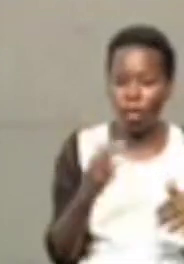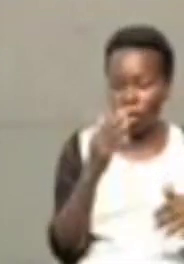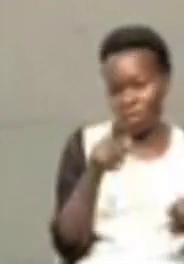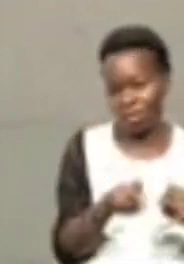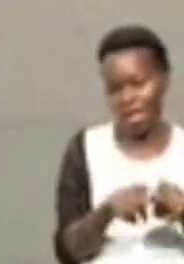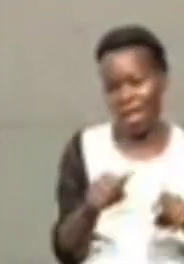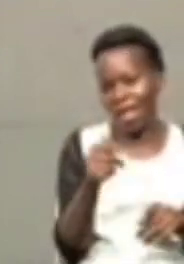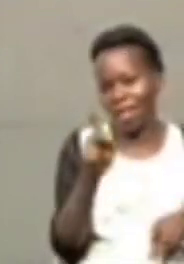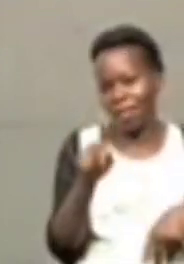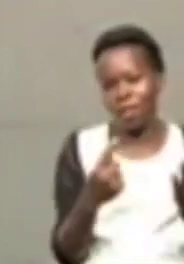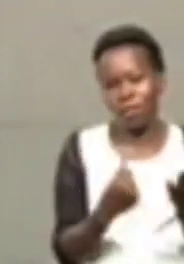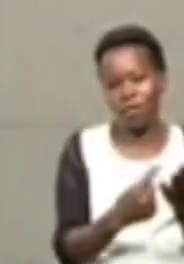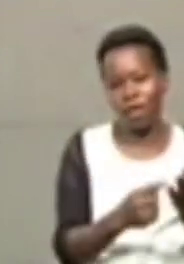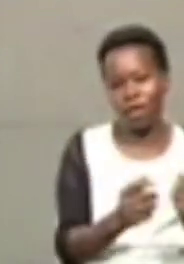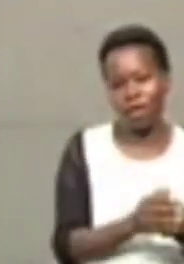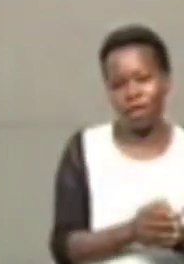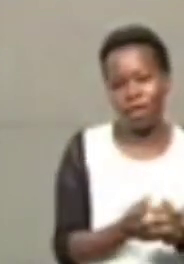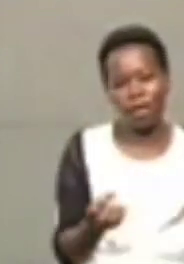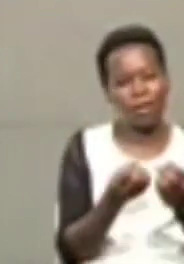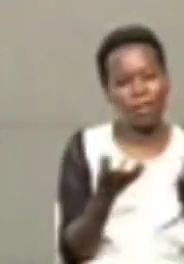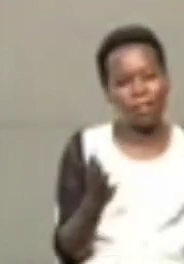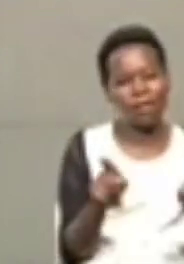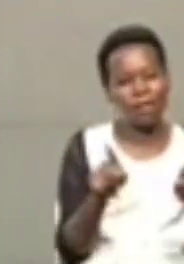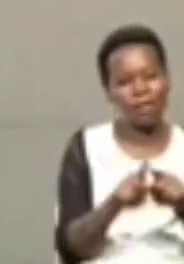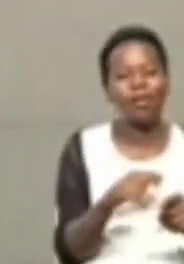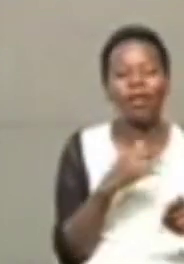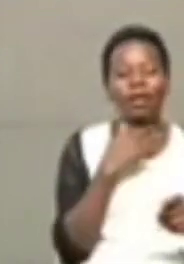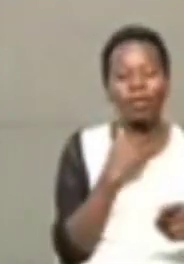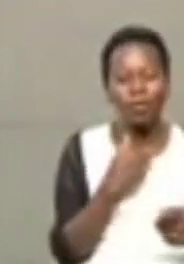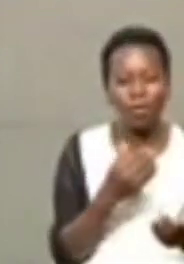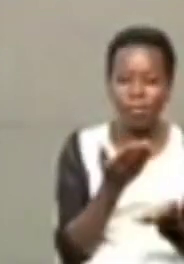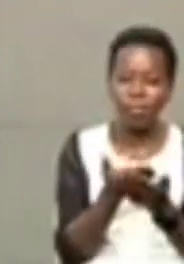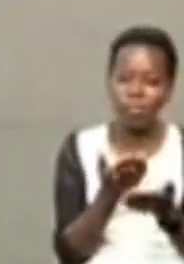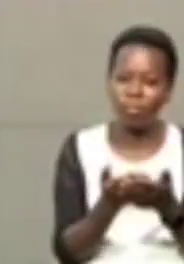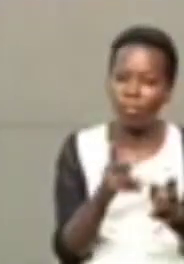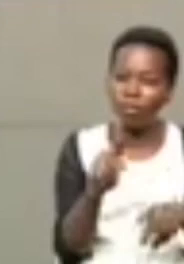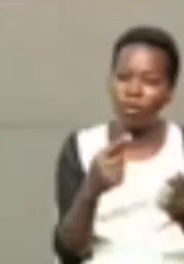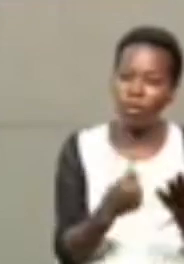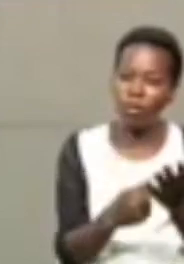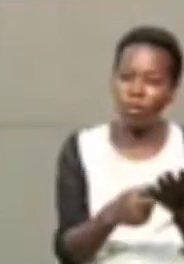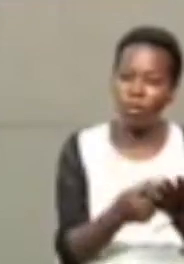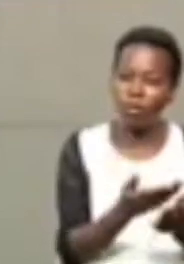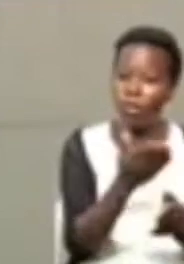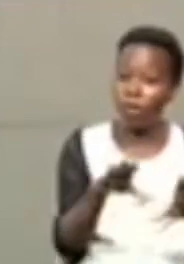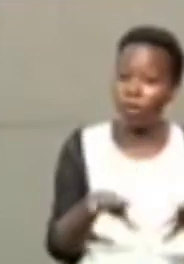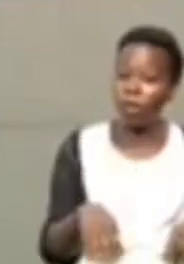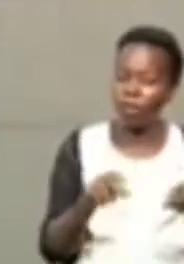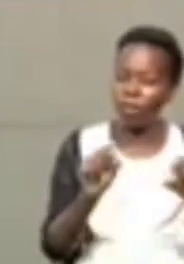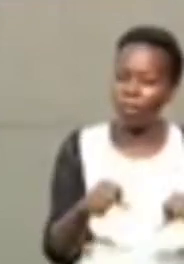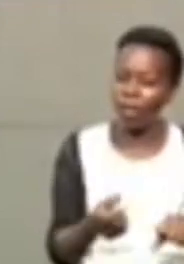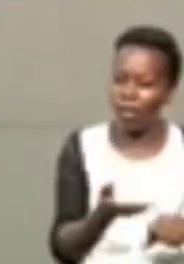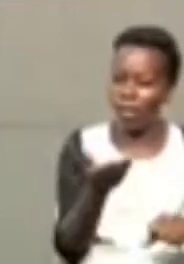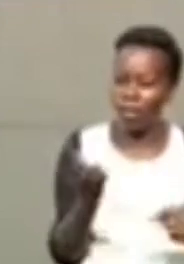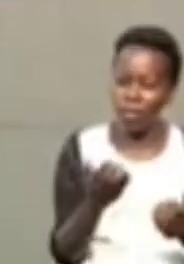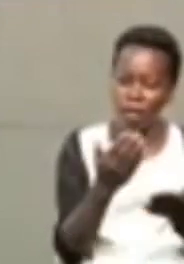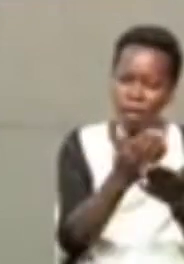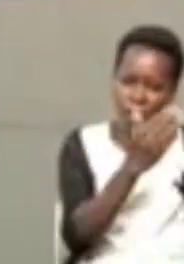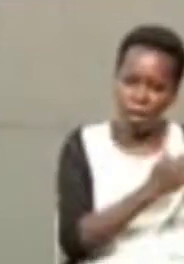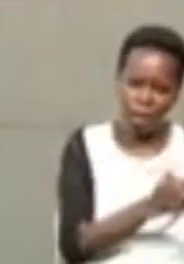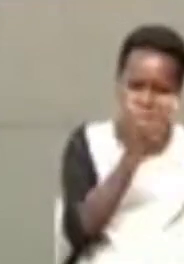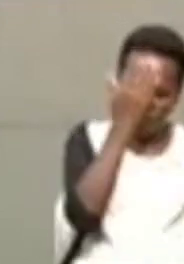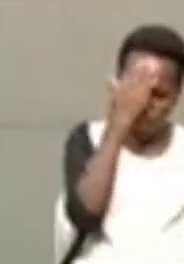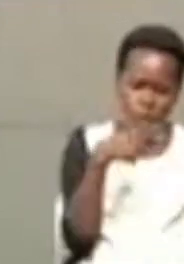just like many other Ugandans. And so again, I would like to reiterate what colleagues are saying. Can we have that list so that we know